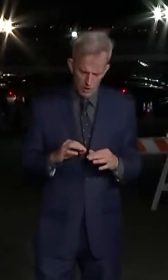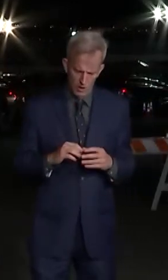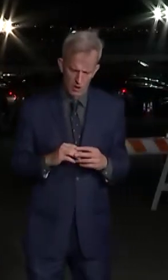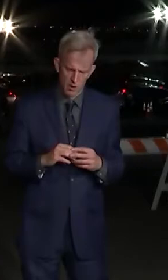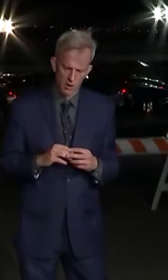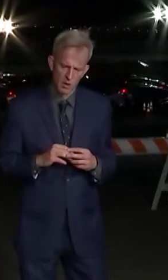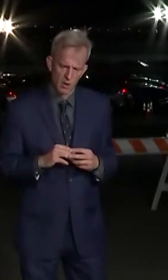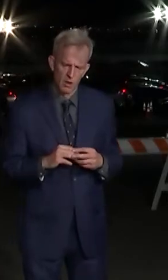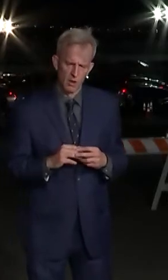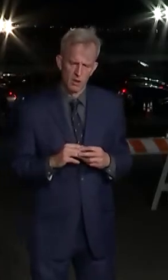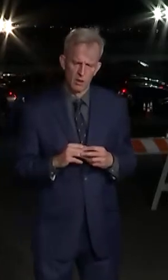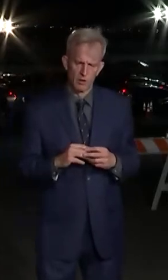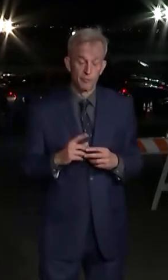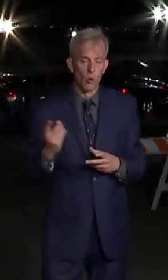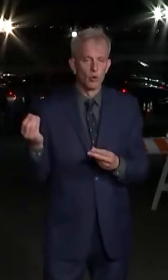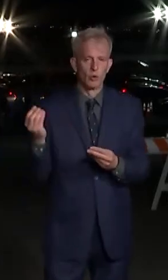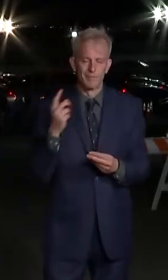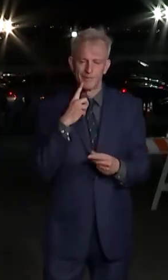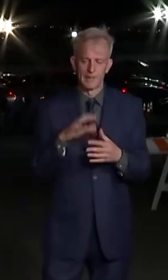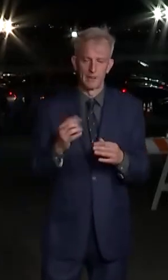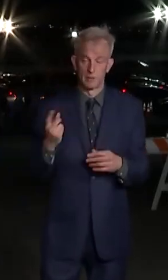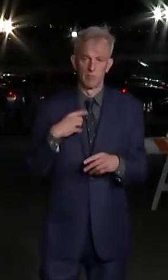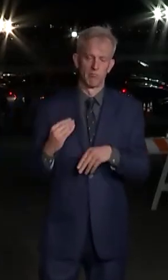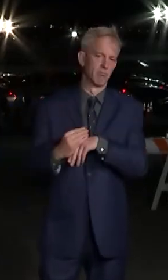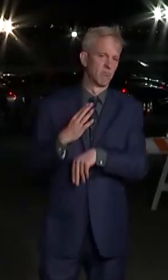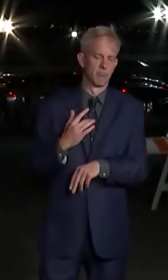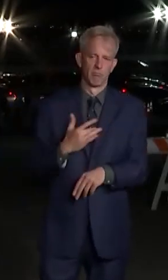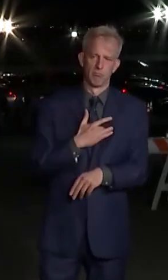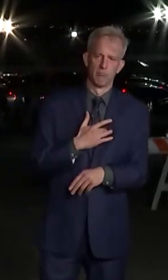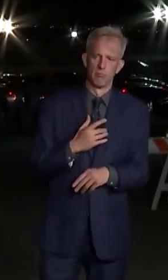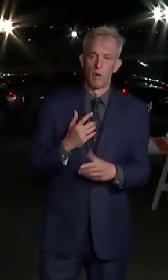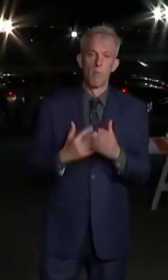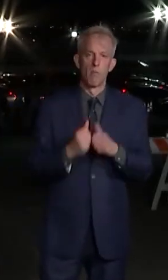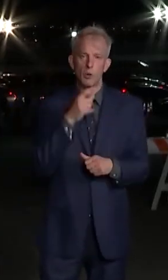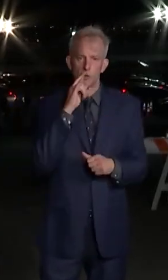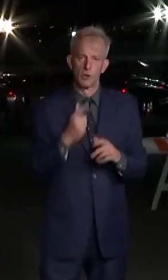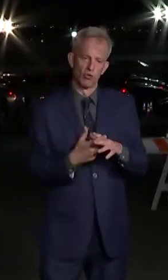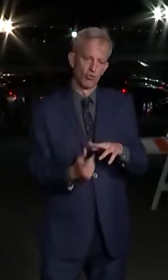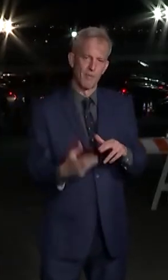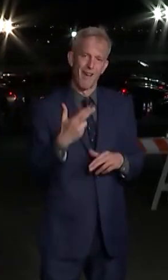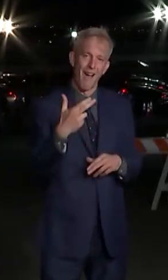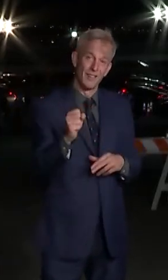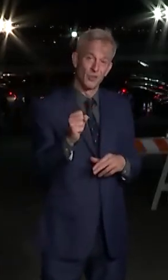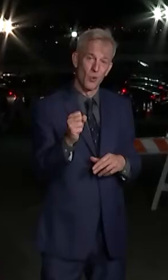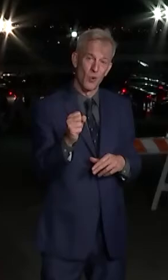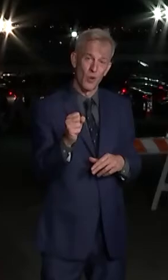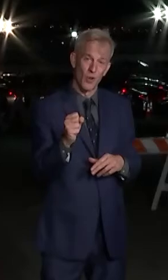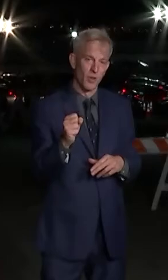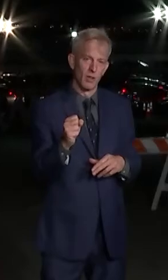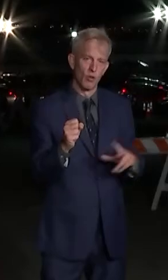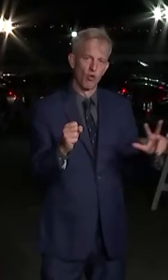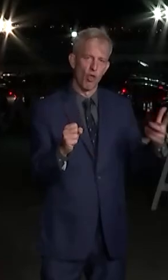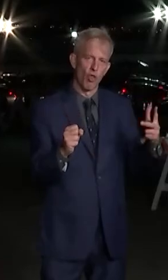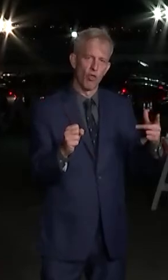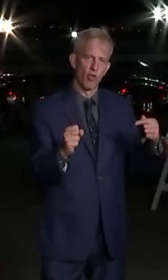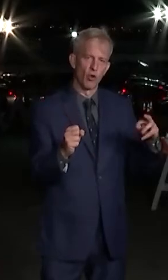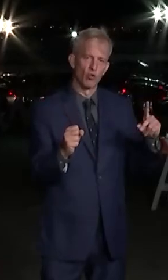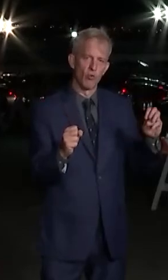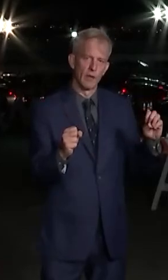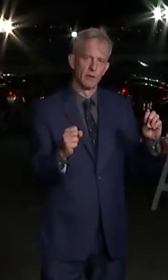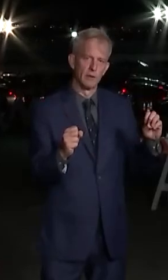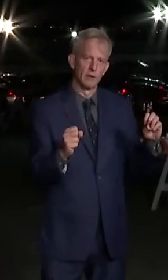said to me something that affected me, that most kids drop out of high school in about third grade. They don't literally drop